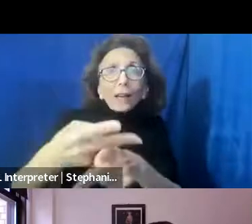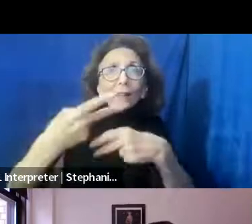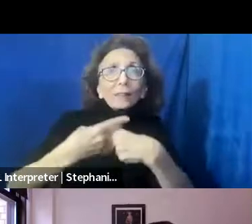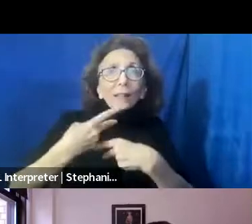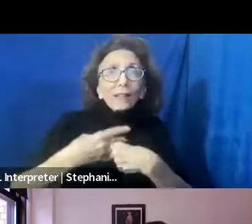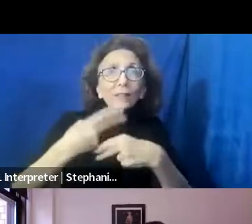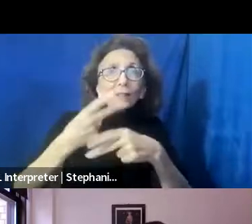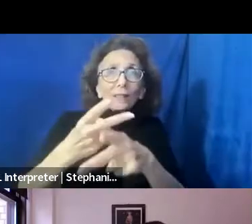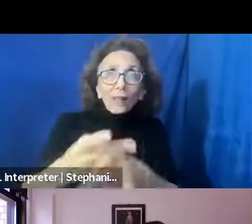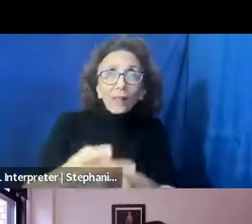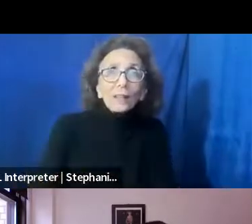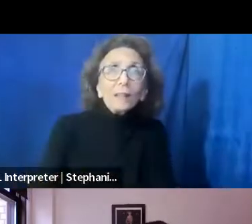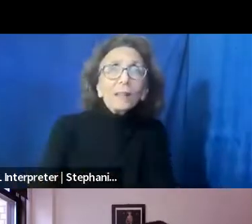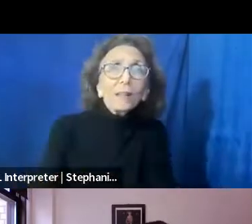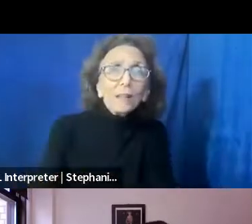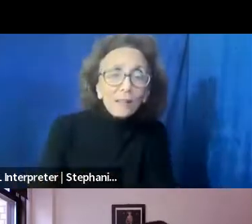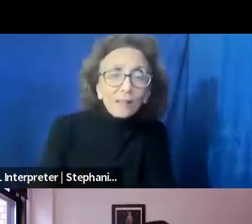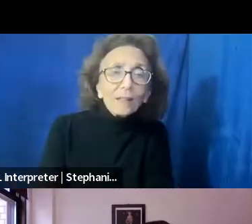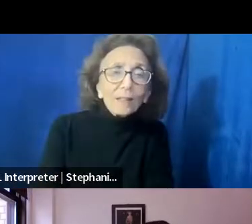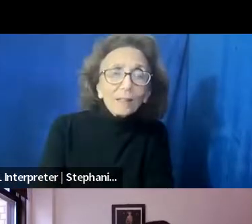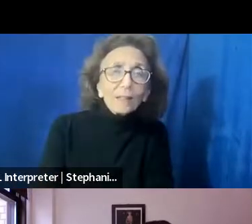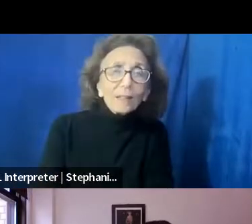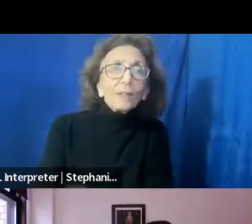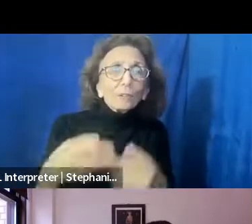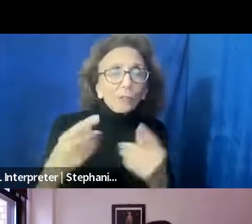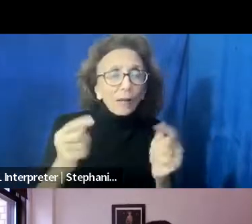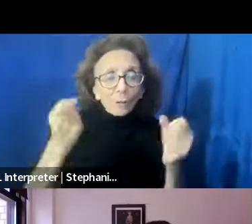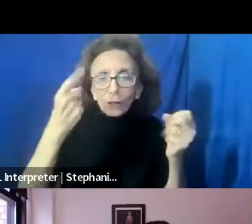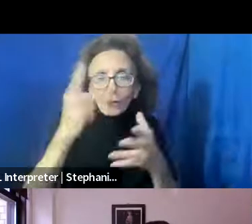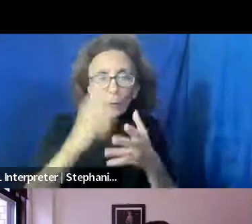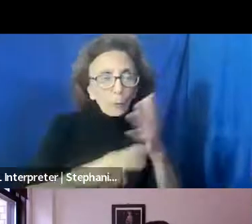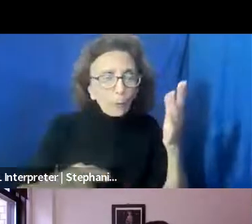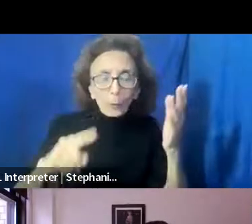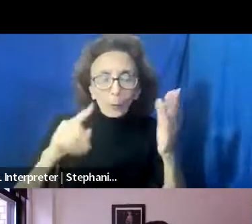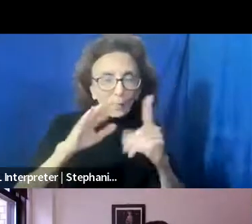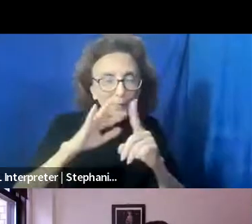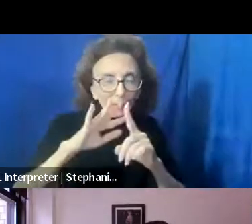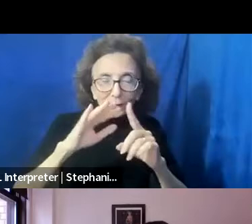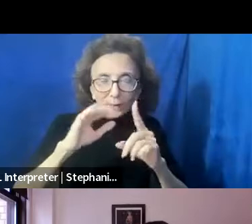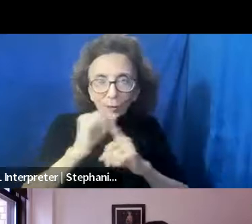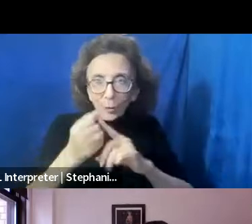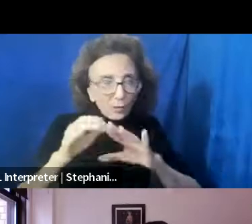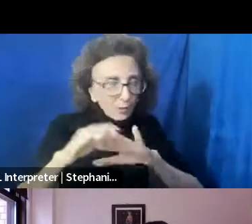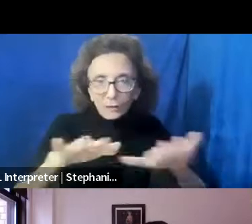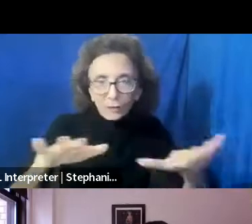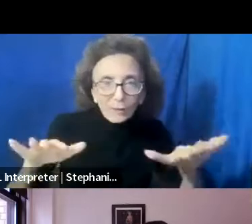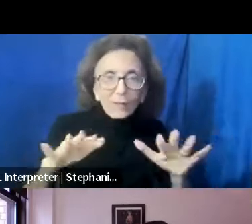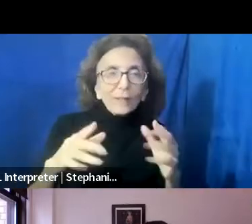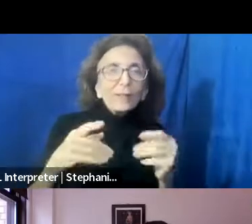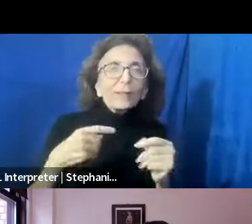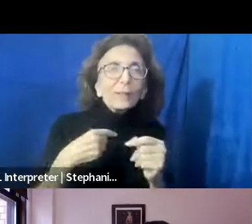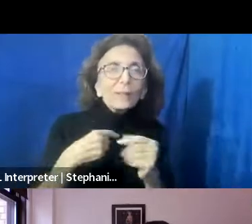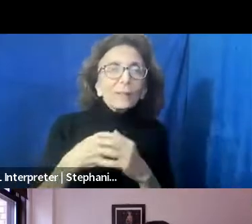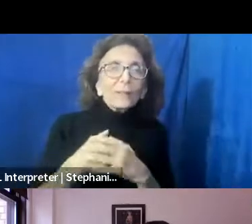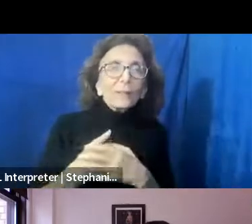can. And as long as people understand what the circumstances are, I think people are